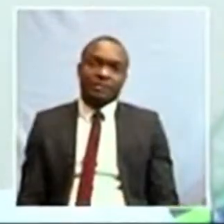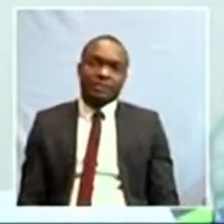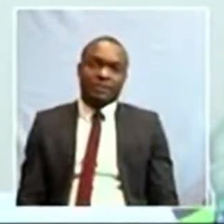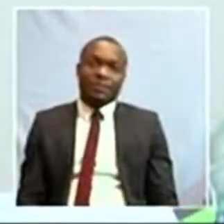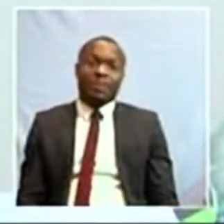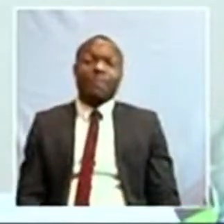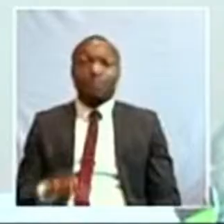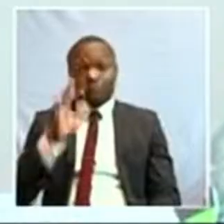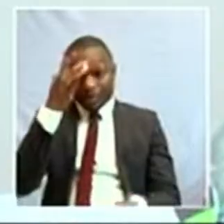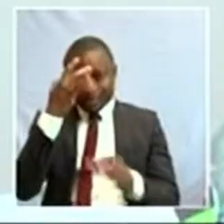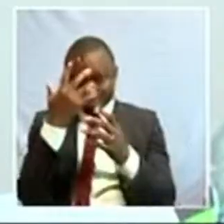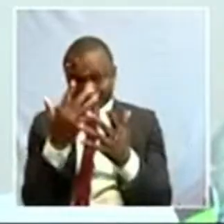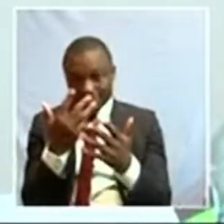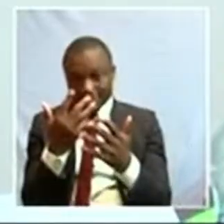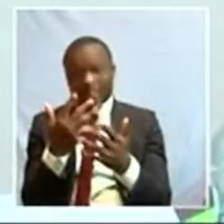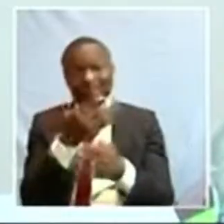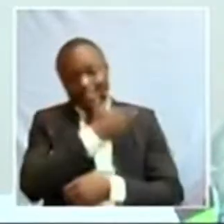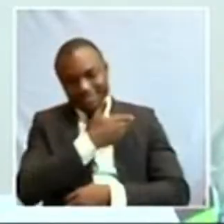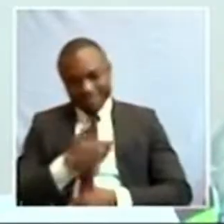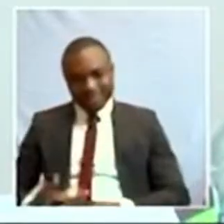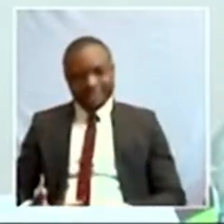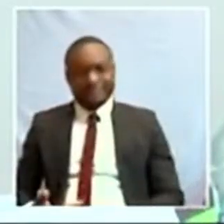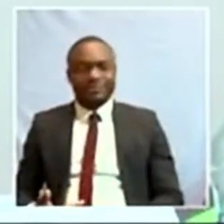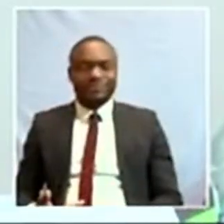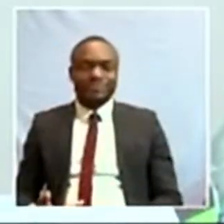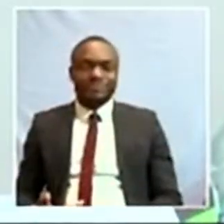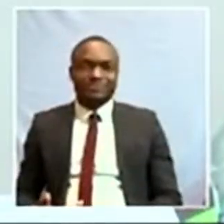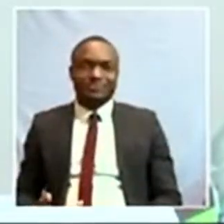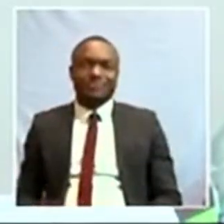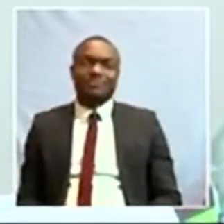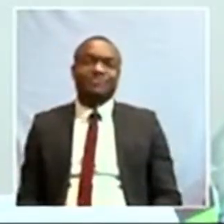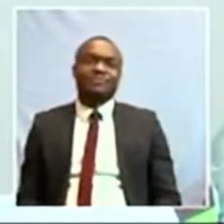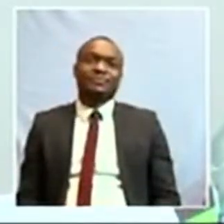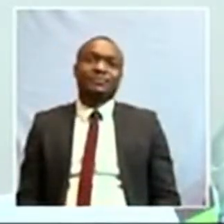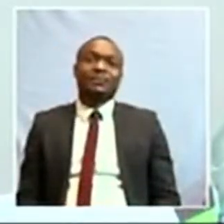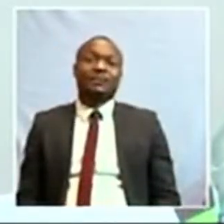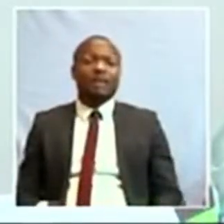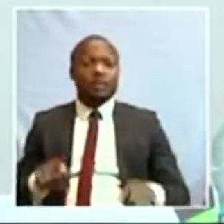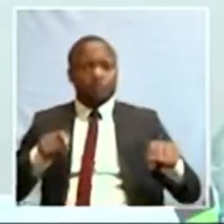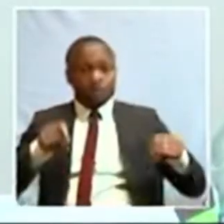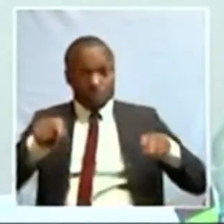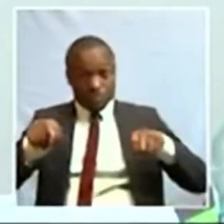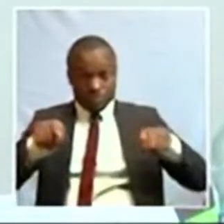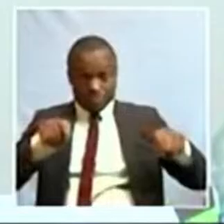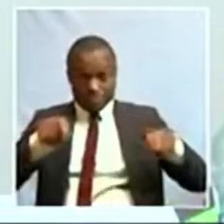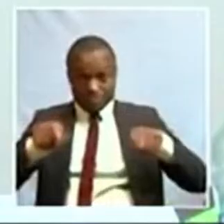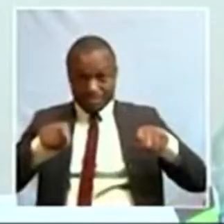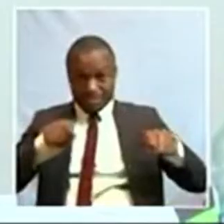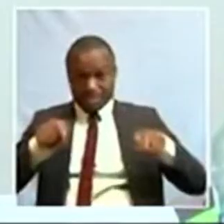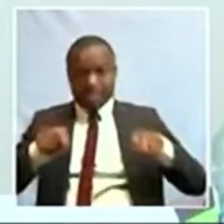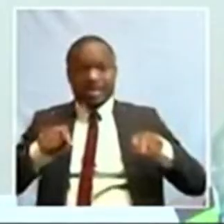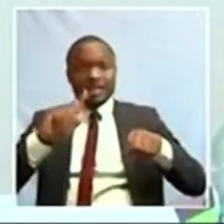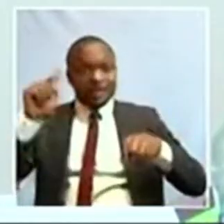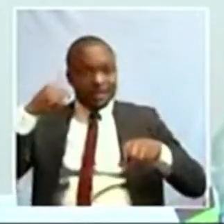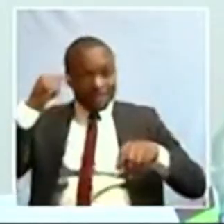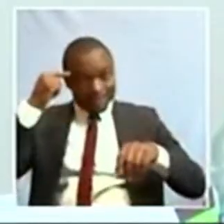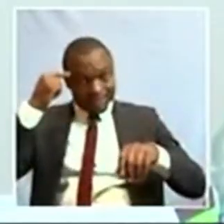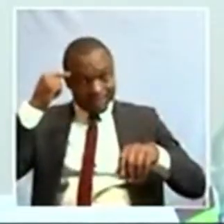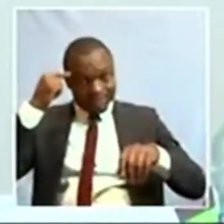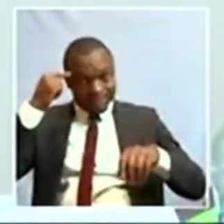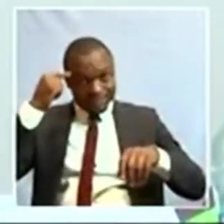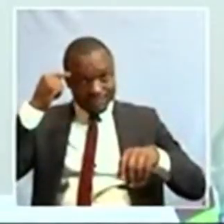We expect seriousness in running government